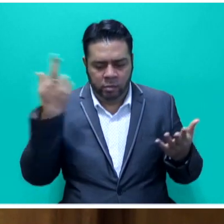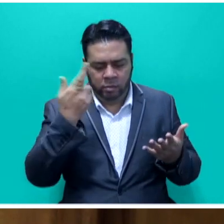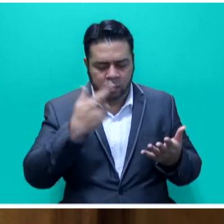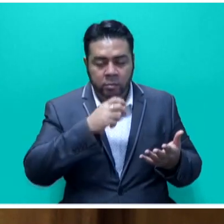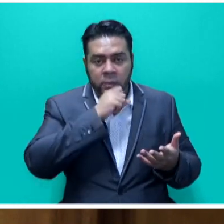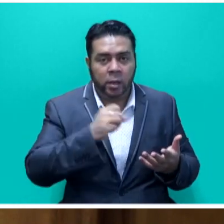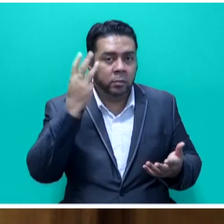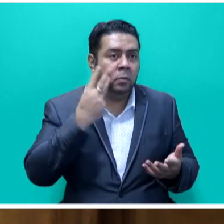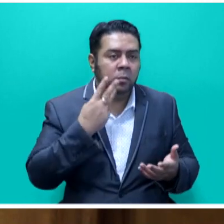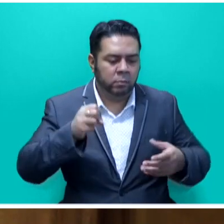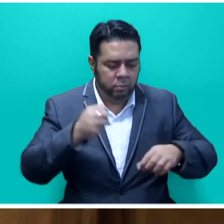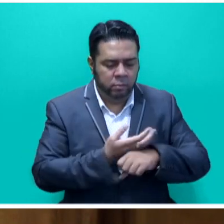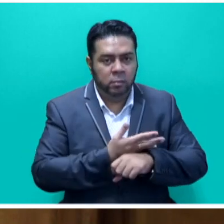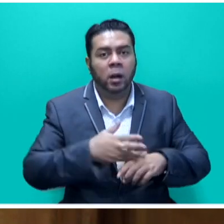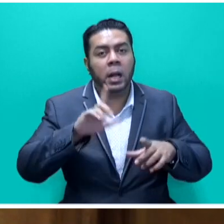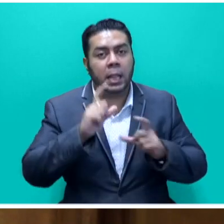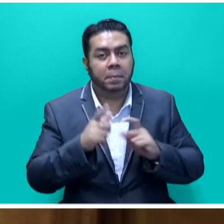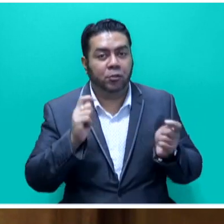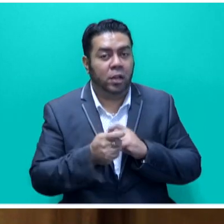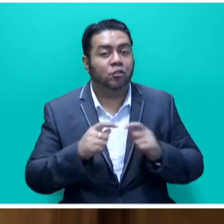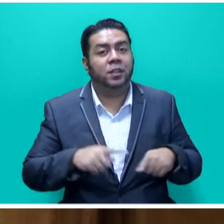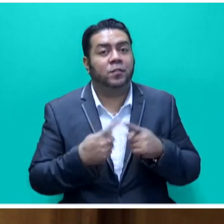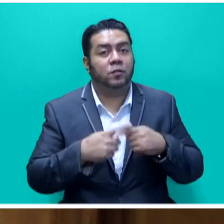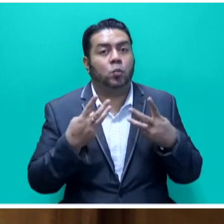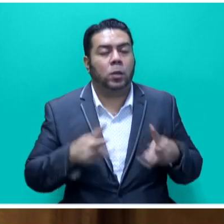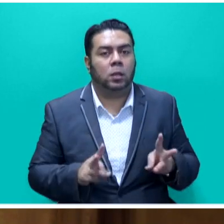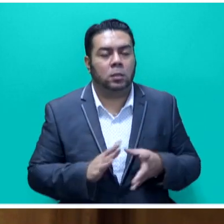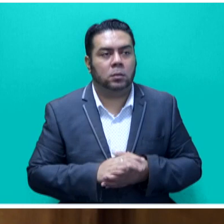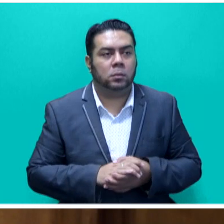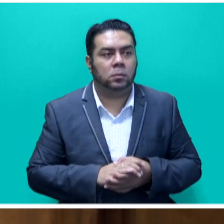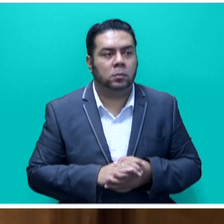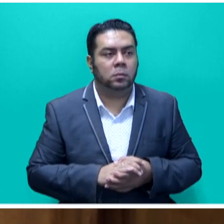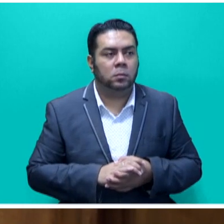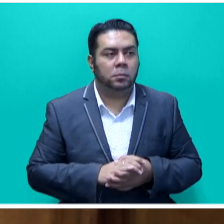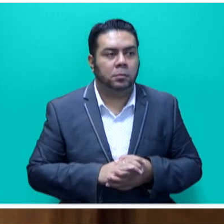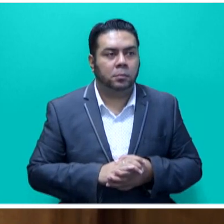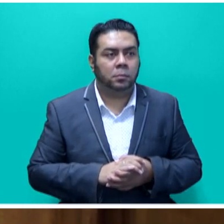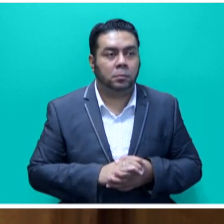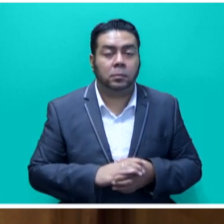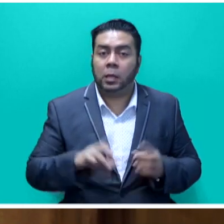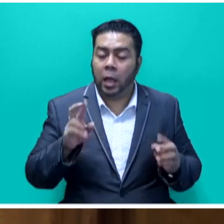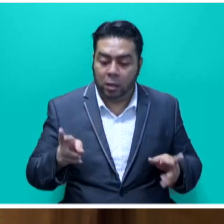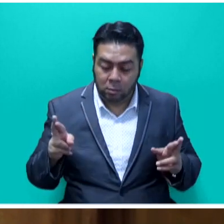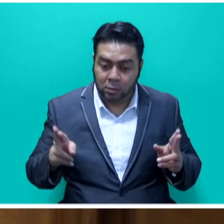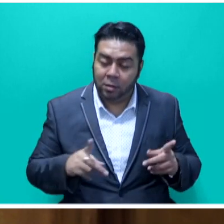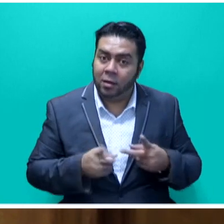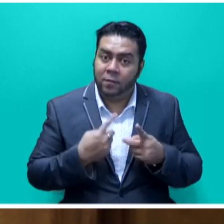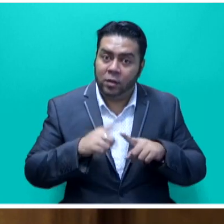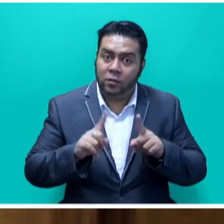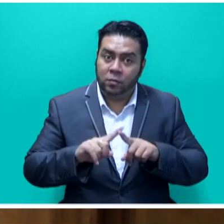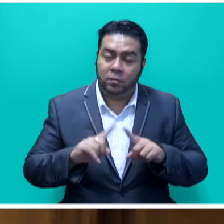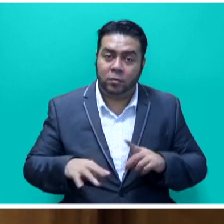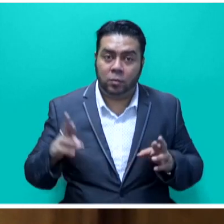women are affected by climate change in different ways because of the societal and cultural roles and expectations and the respective responsibilities that